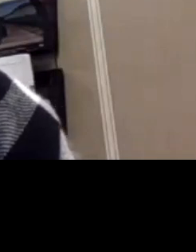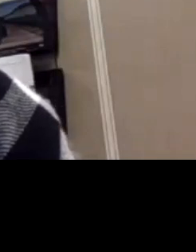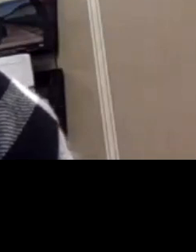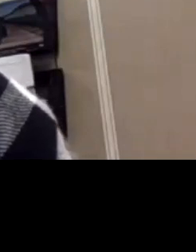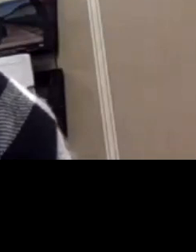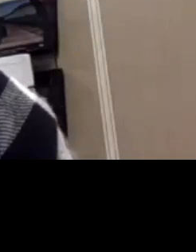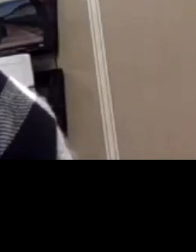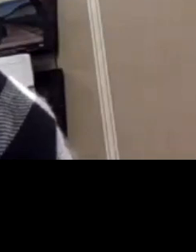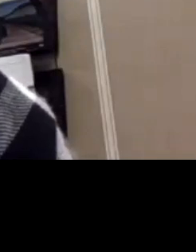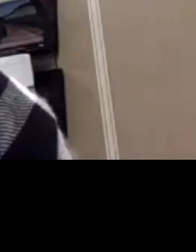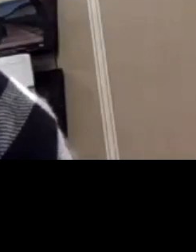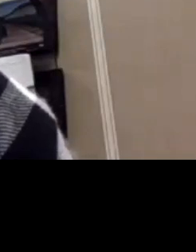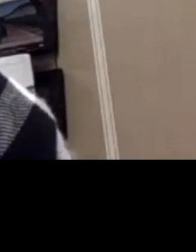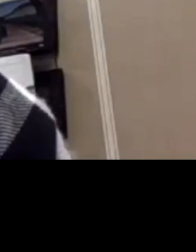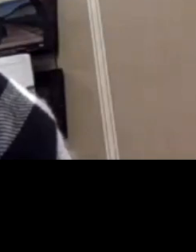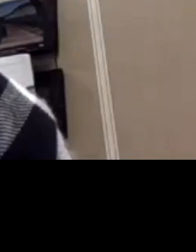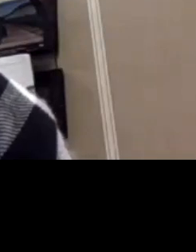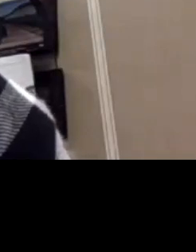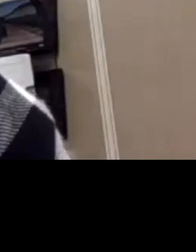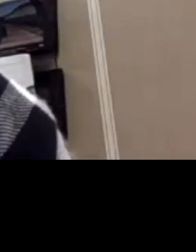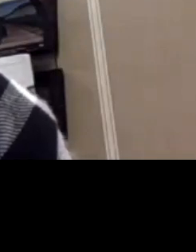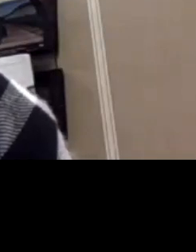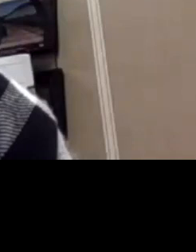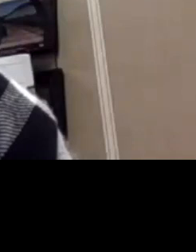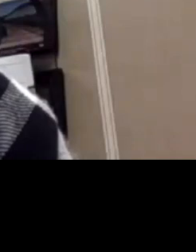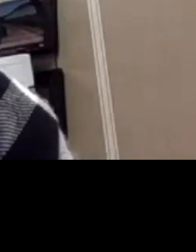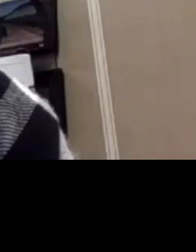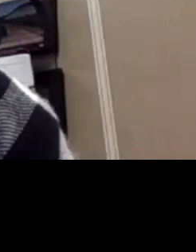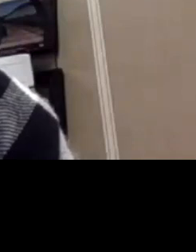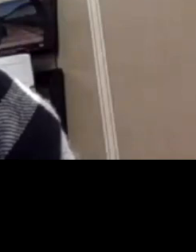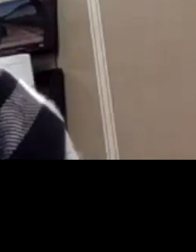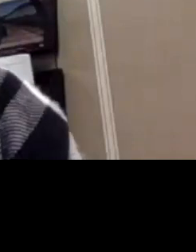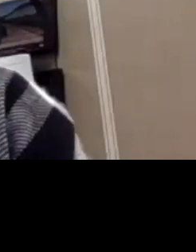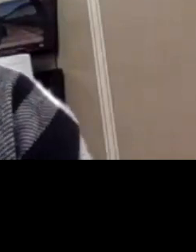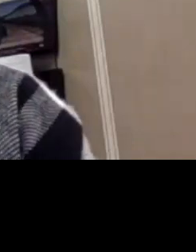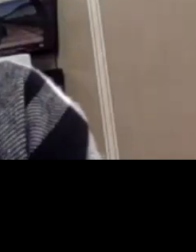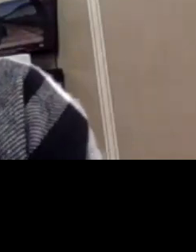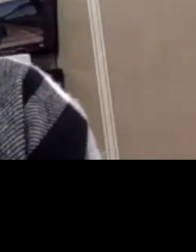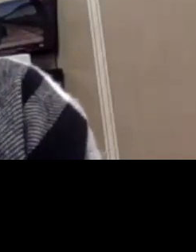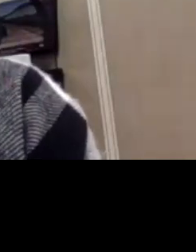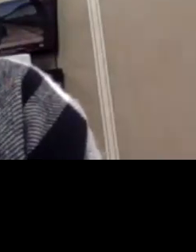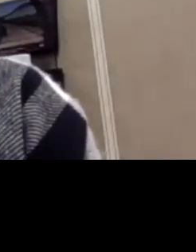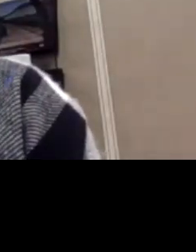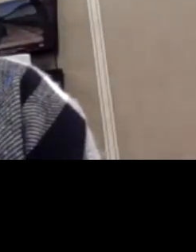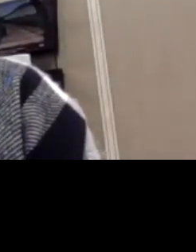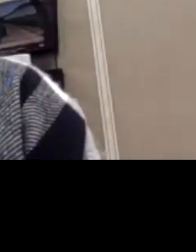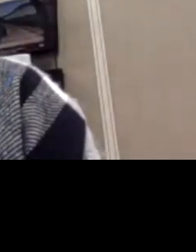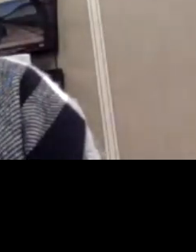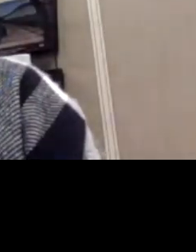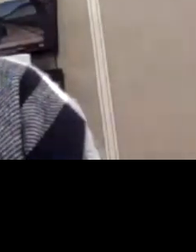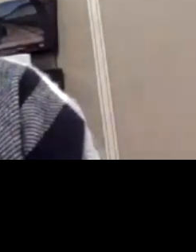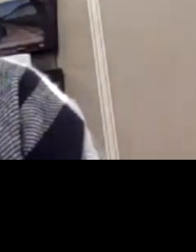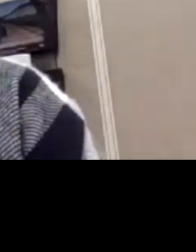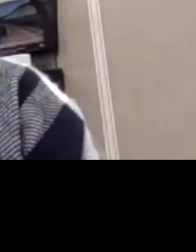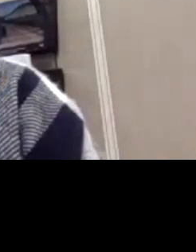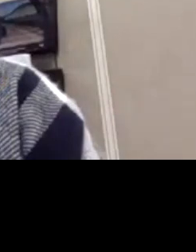disability advocacy and inclusion, ergonomics, and assistive technology. So Kathy, please,